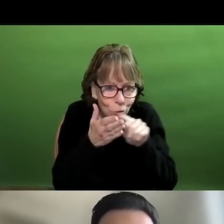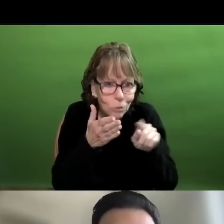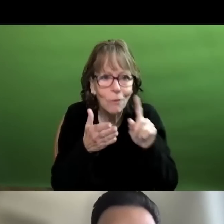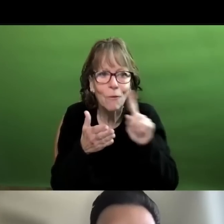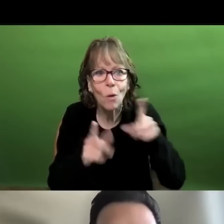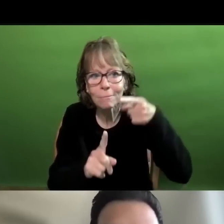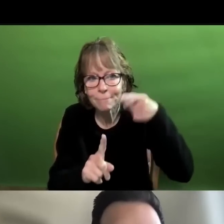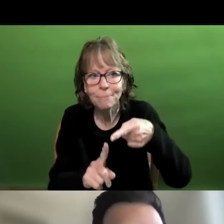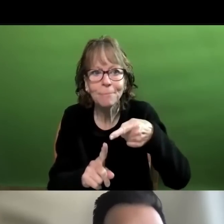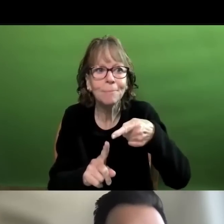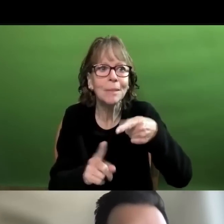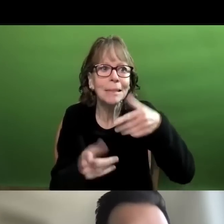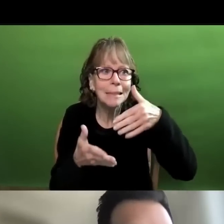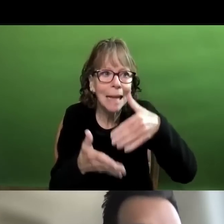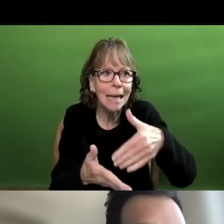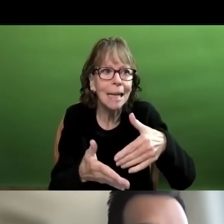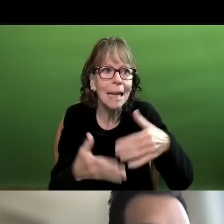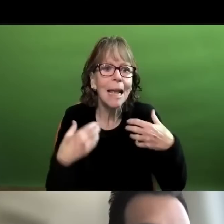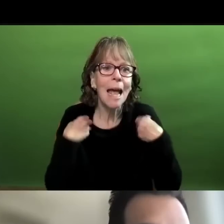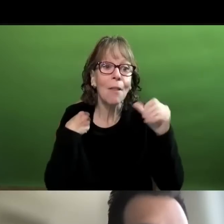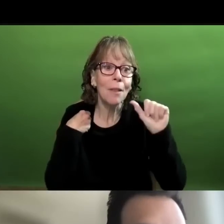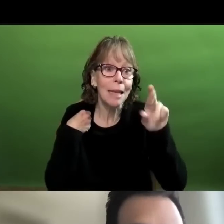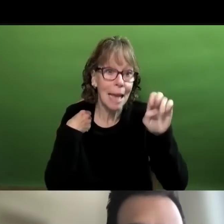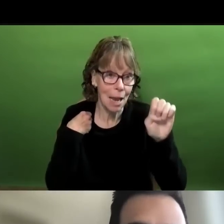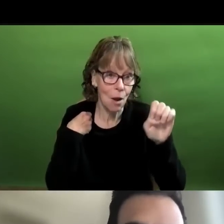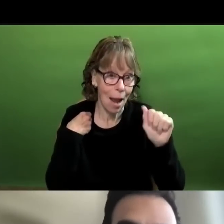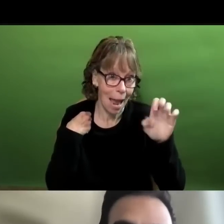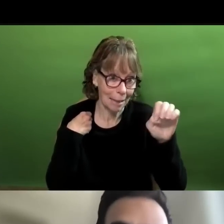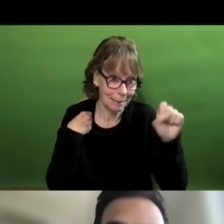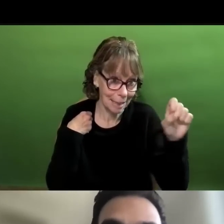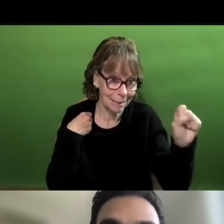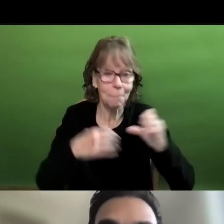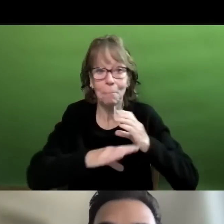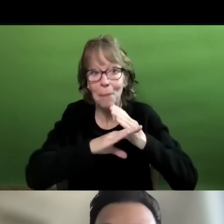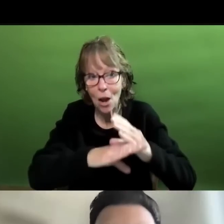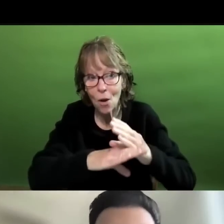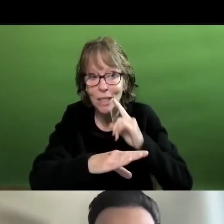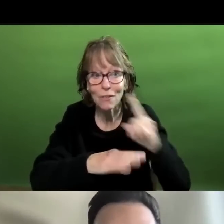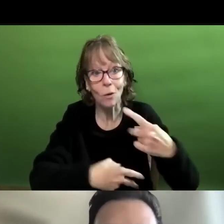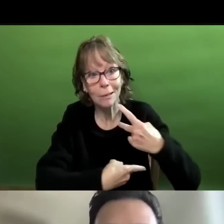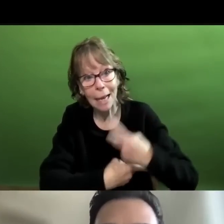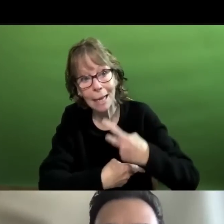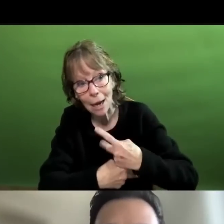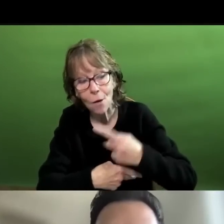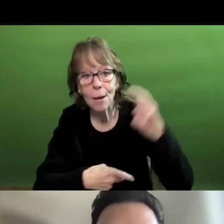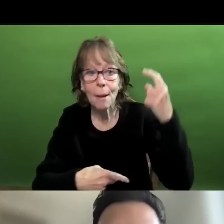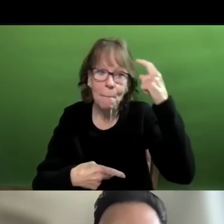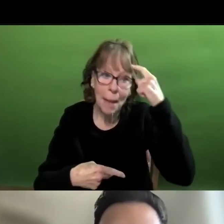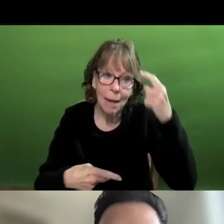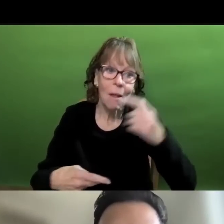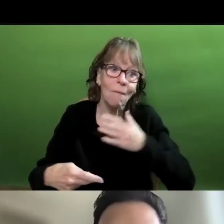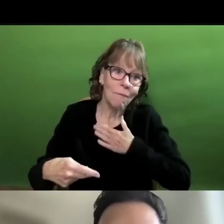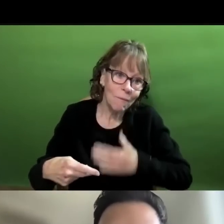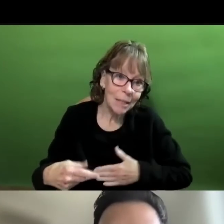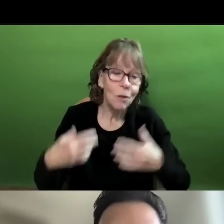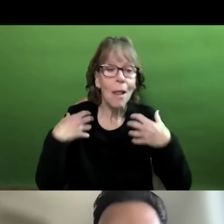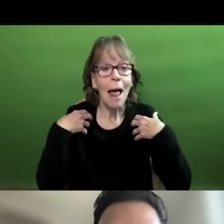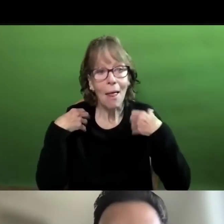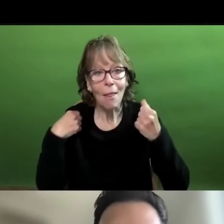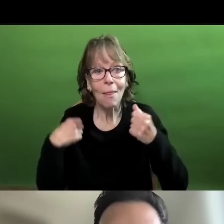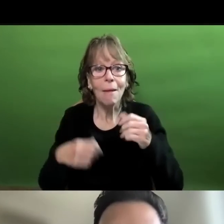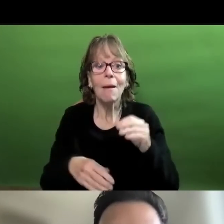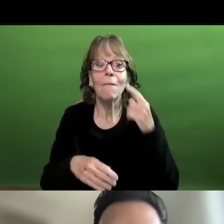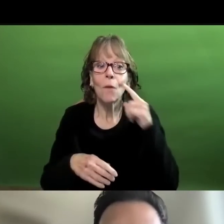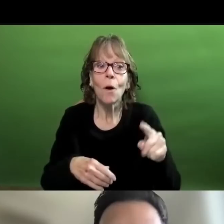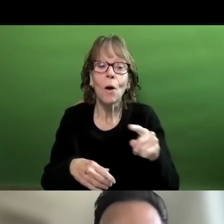research study examining healthcare access, barriers to care, mental and physical health functioning for lesbian, gay,